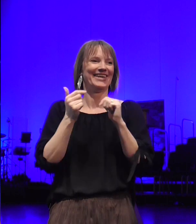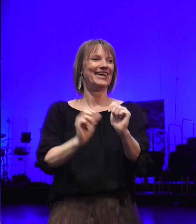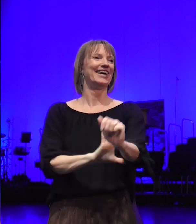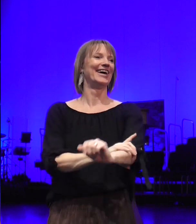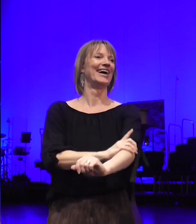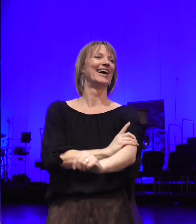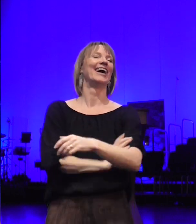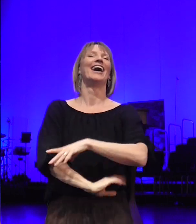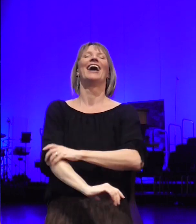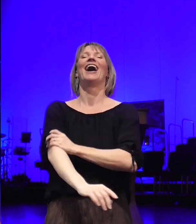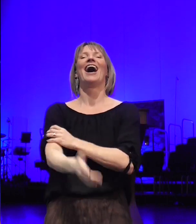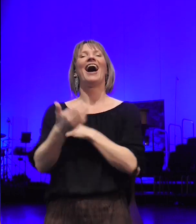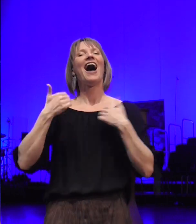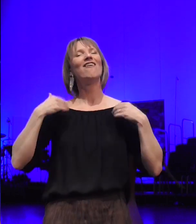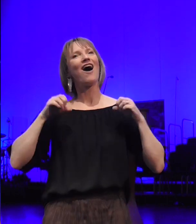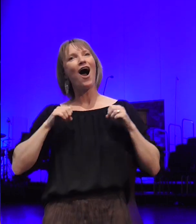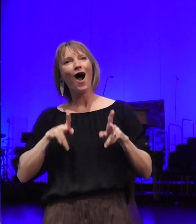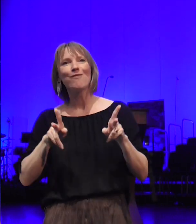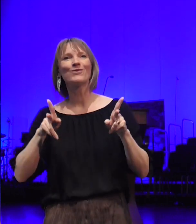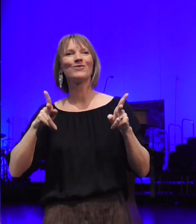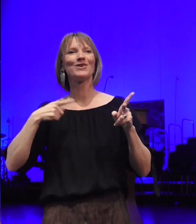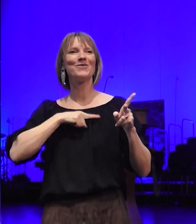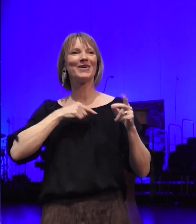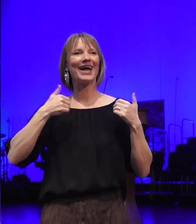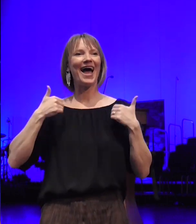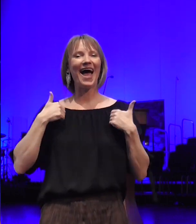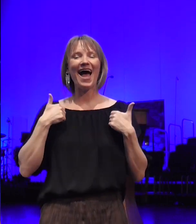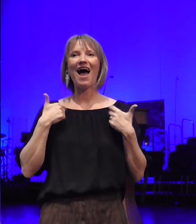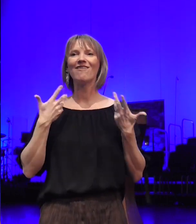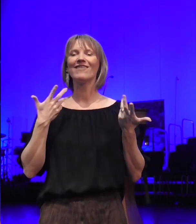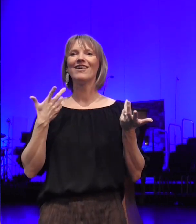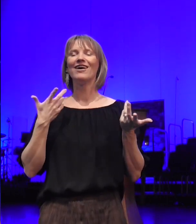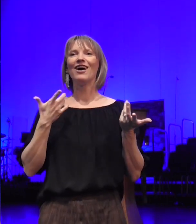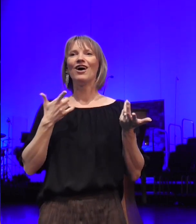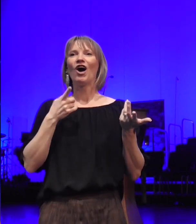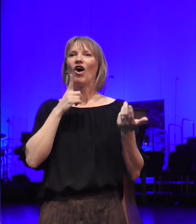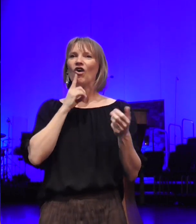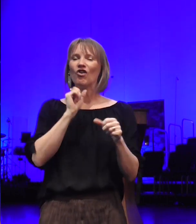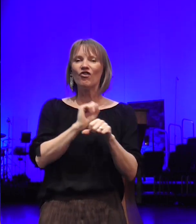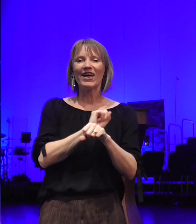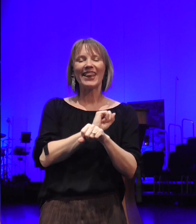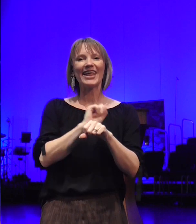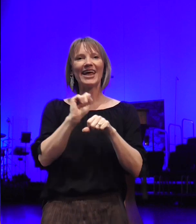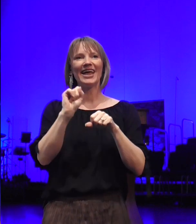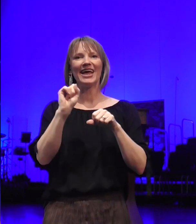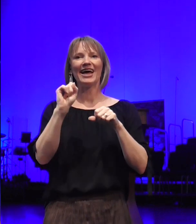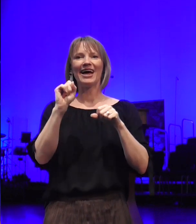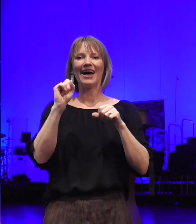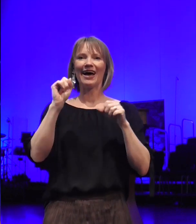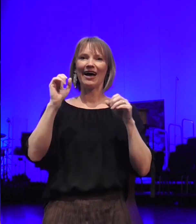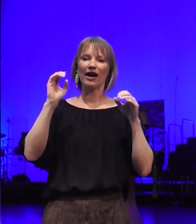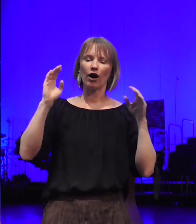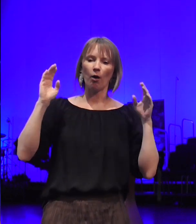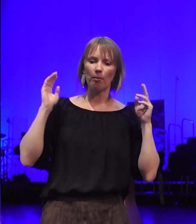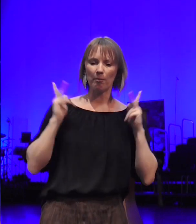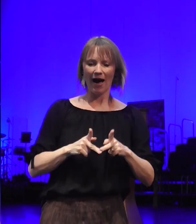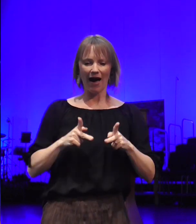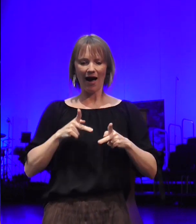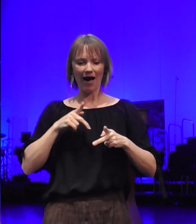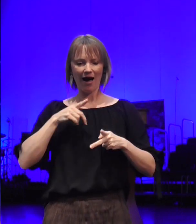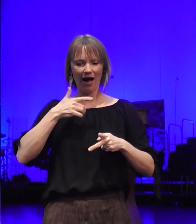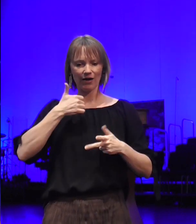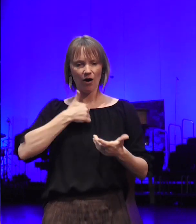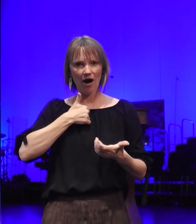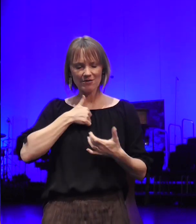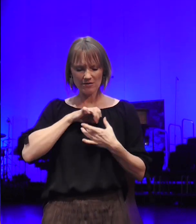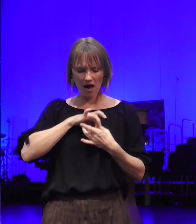There's this opportunity that we have to really return to that presence within us